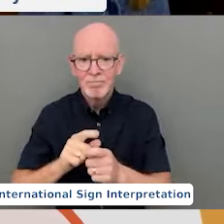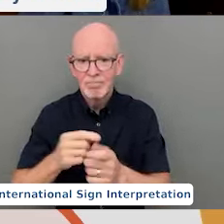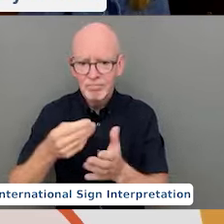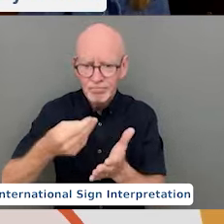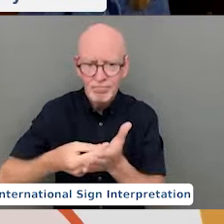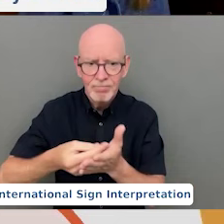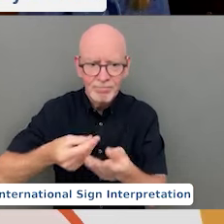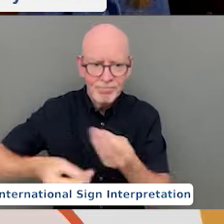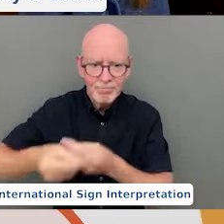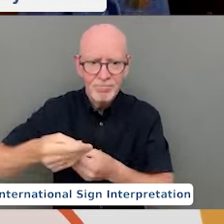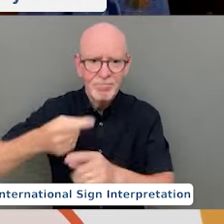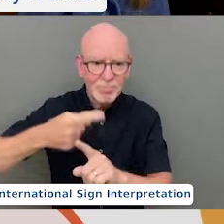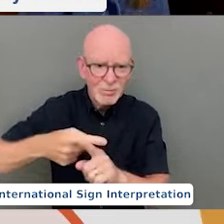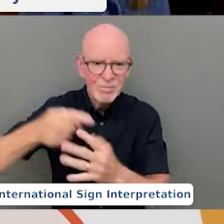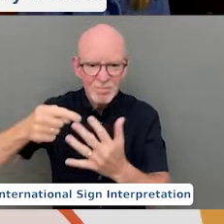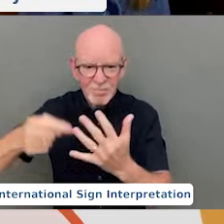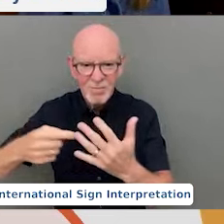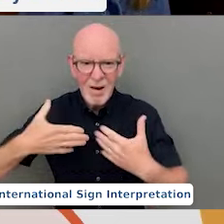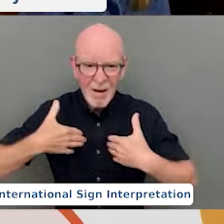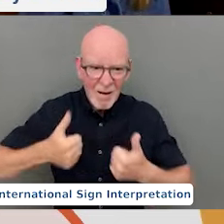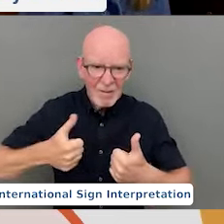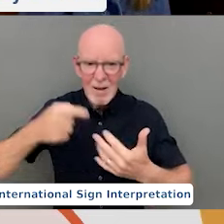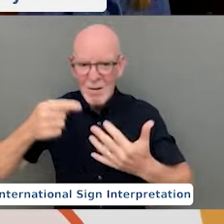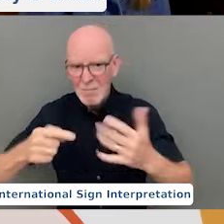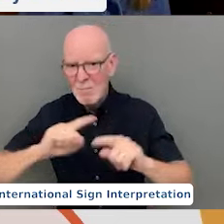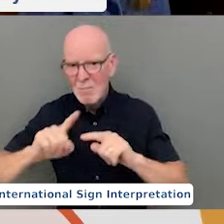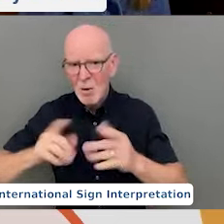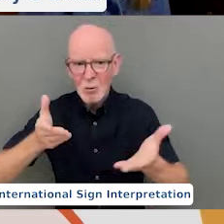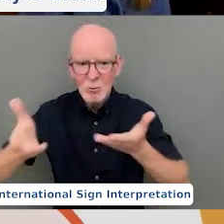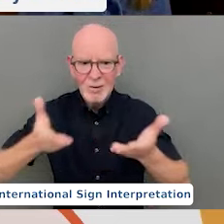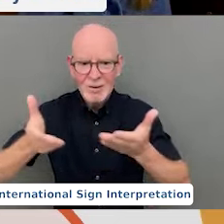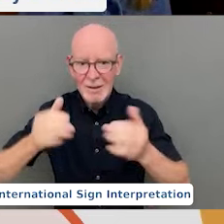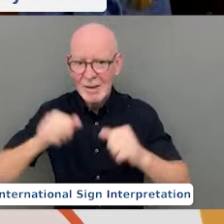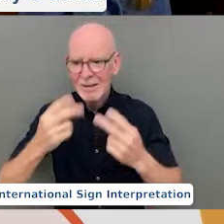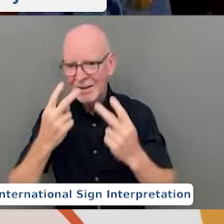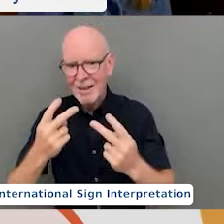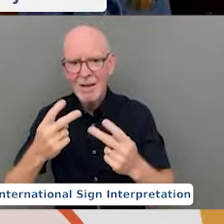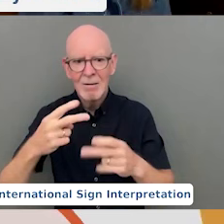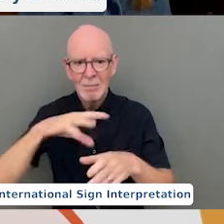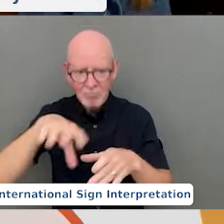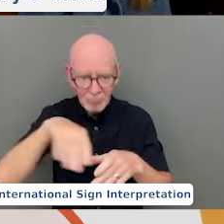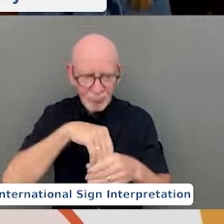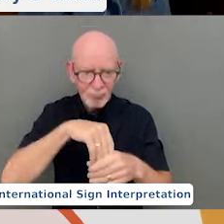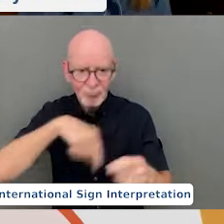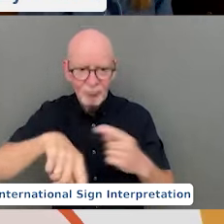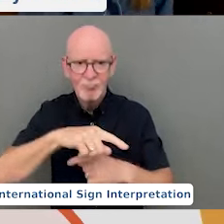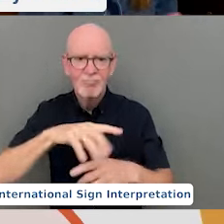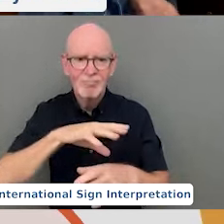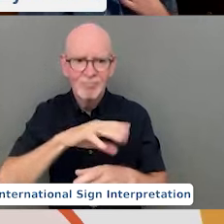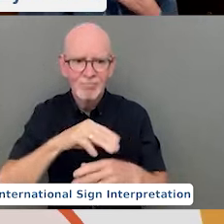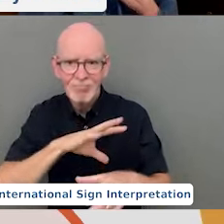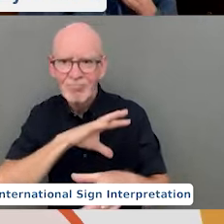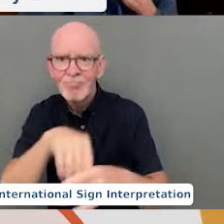enhance inclusion and participation for people with disabilities and their families. We'll examine the scale and potential pathways